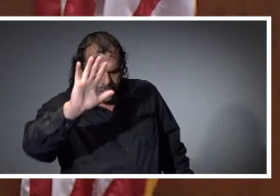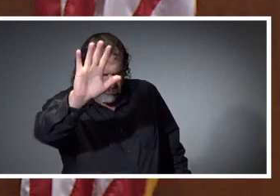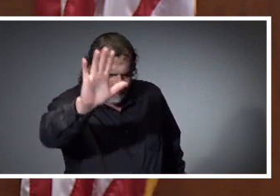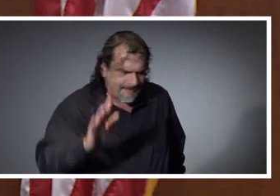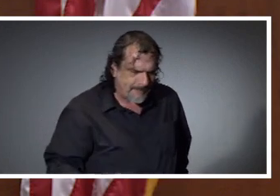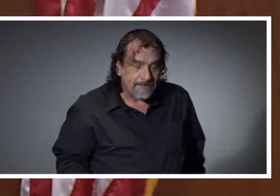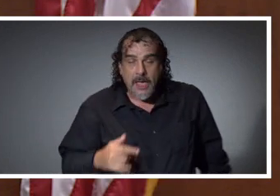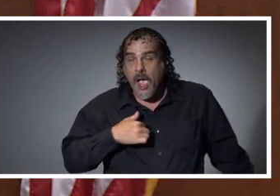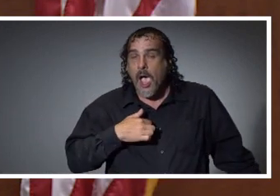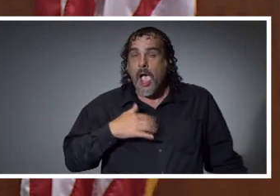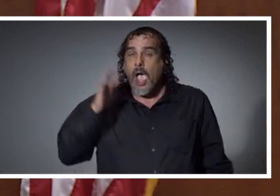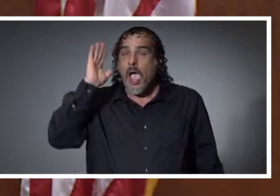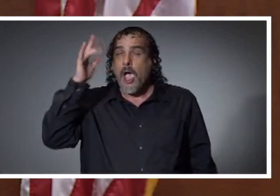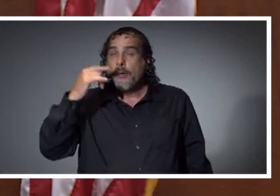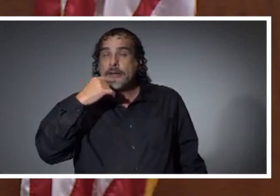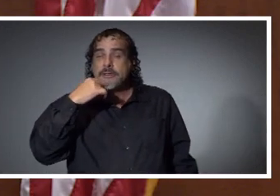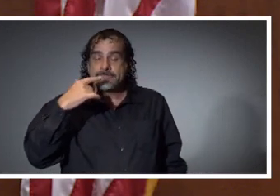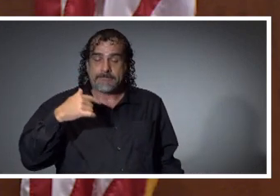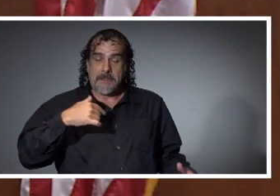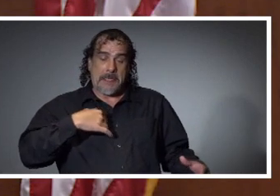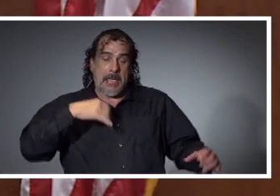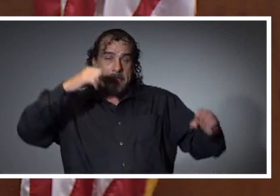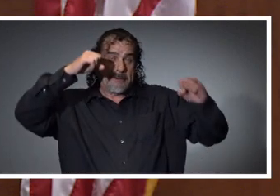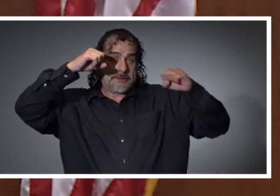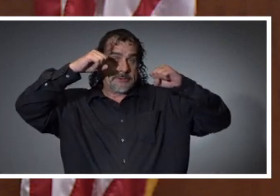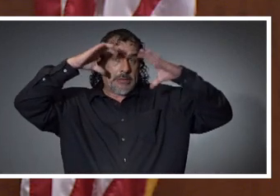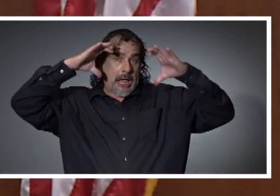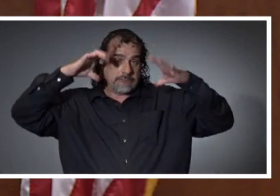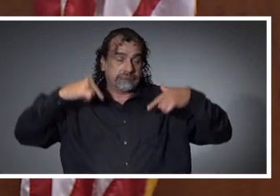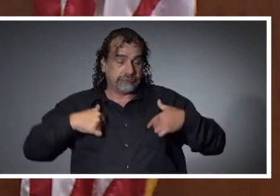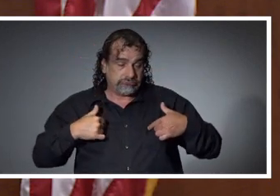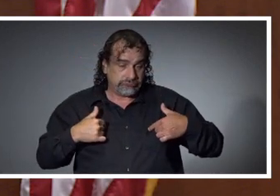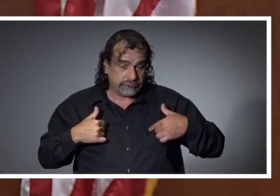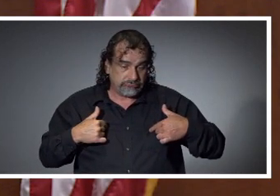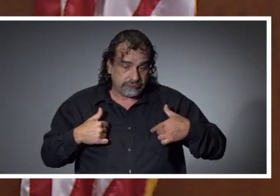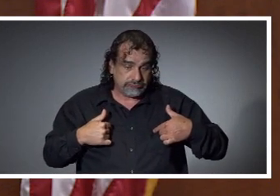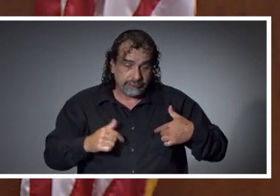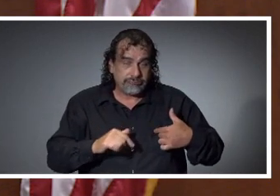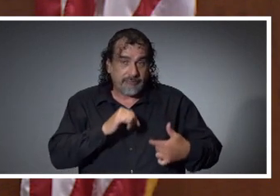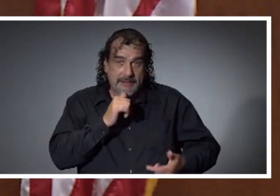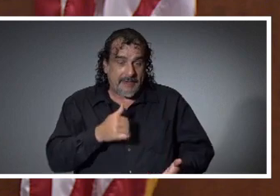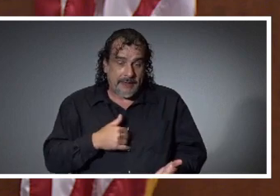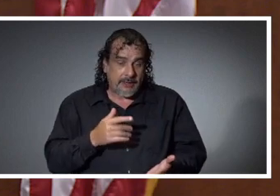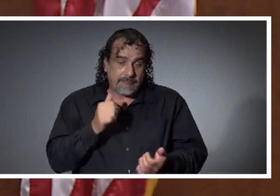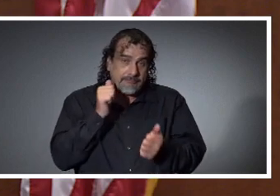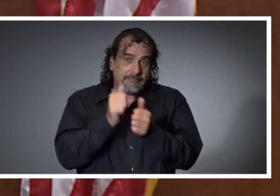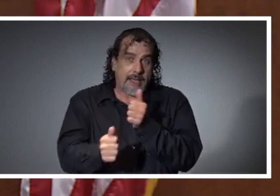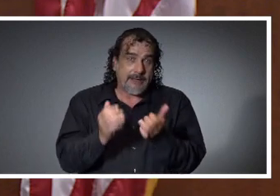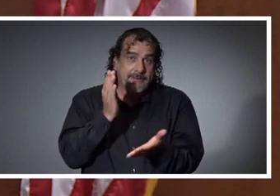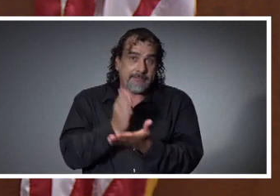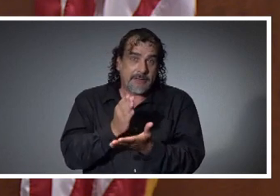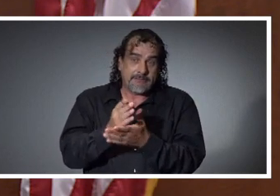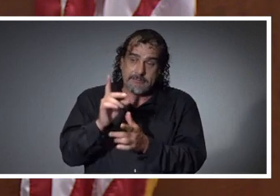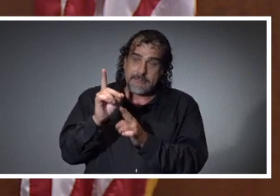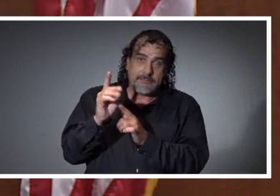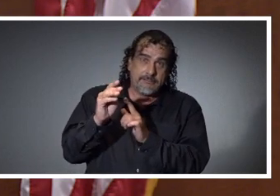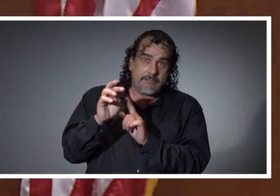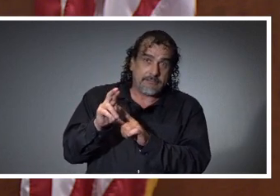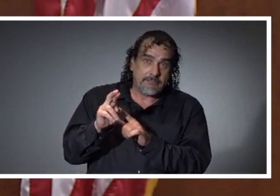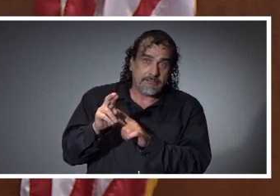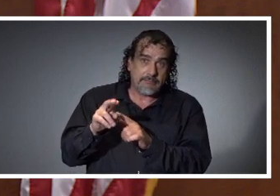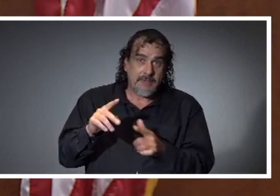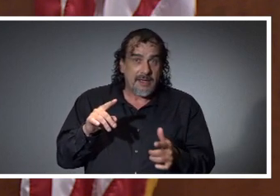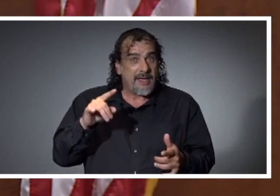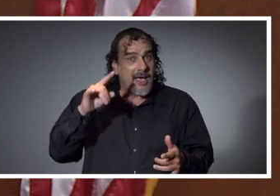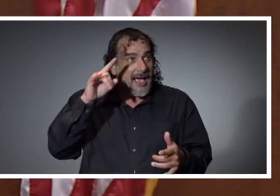I will tell you that I am surprised that they did not fund the Department of Marine Resources budget. I felt like that was one of